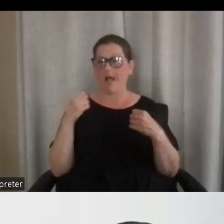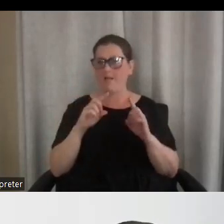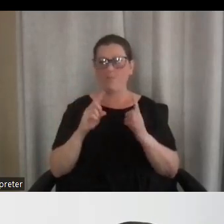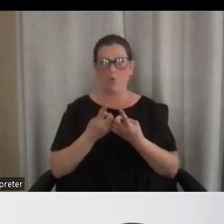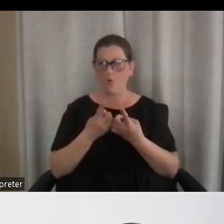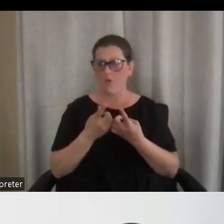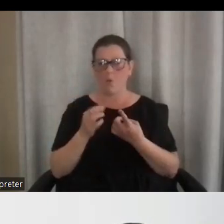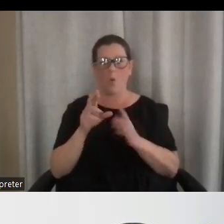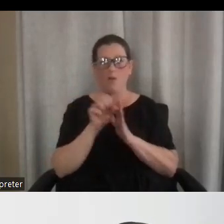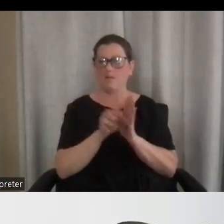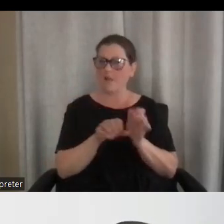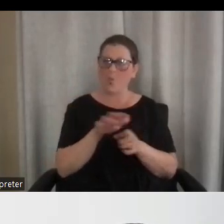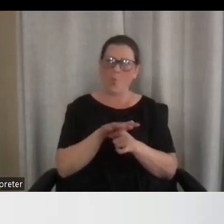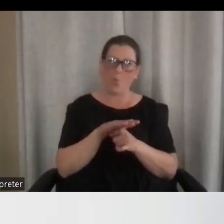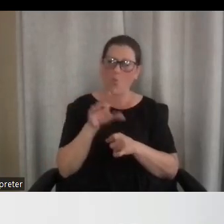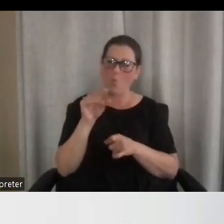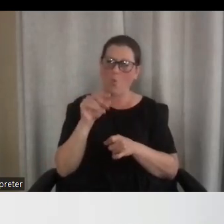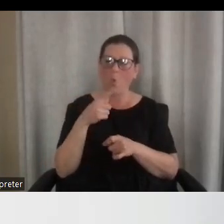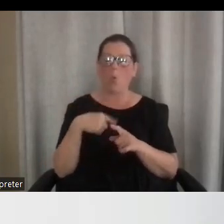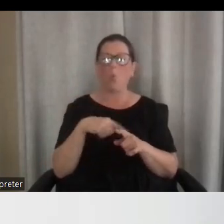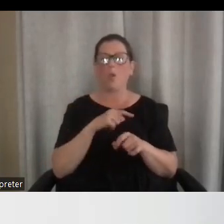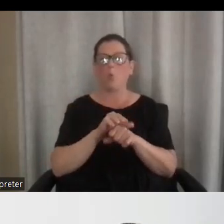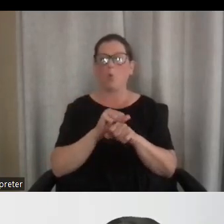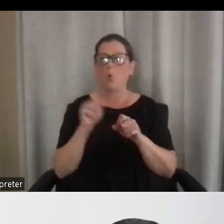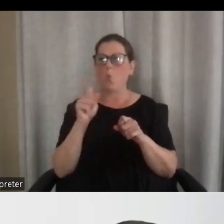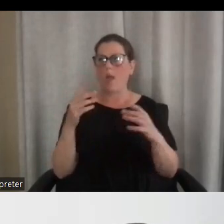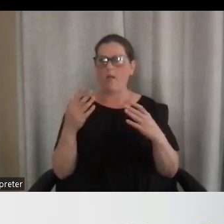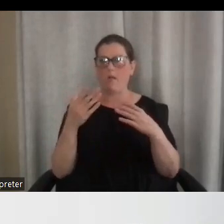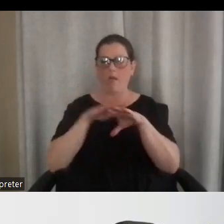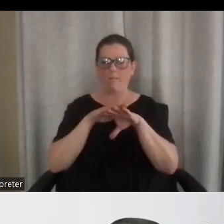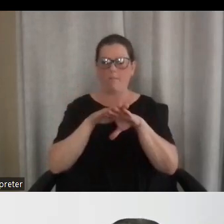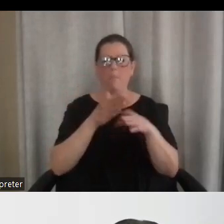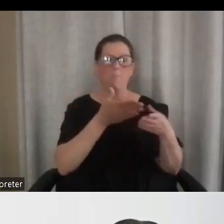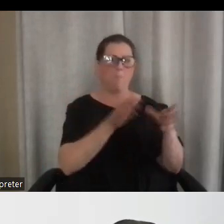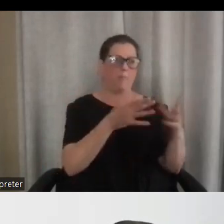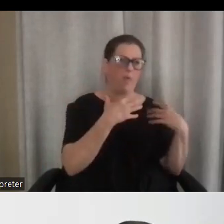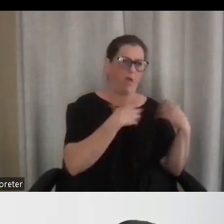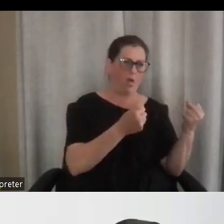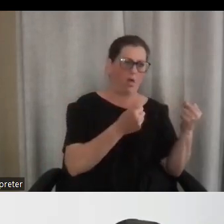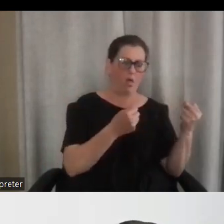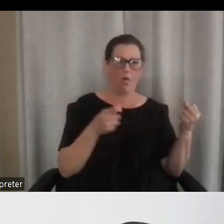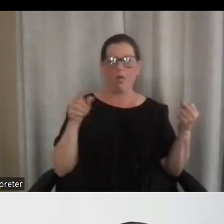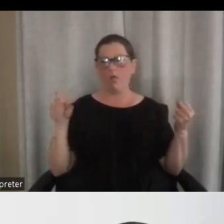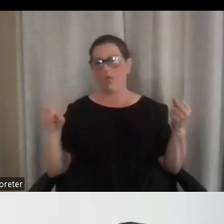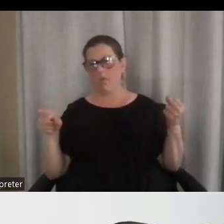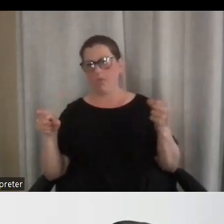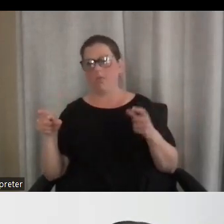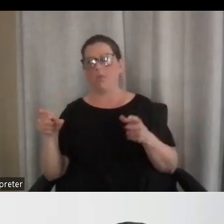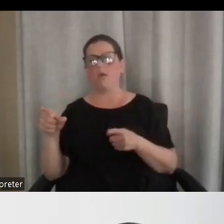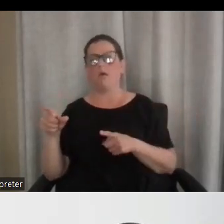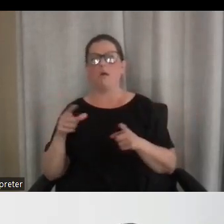or local public health department, we work at the intersection of public health, including kind of pulling together public